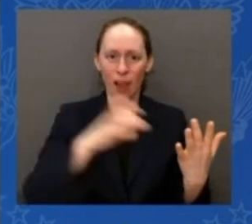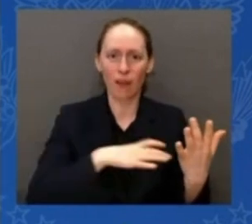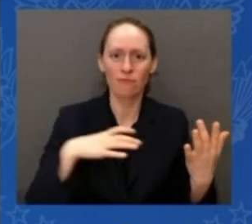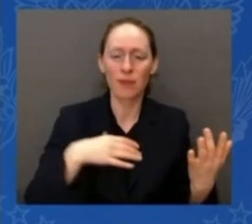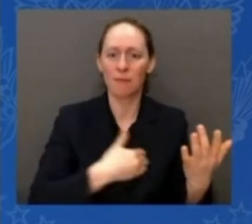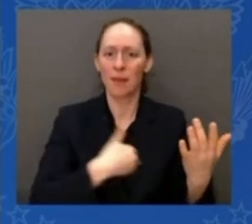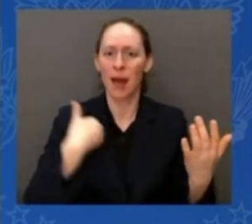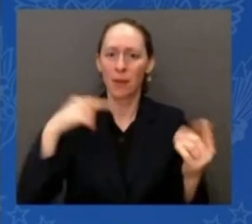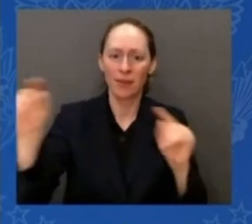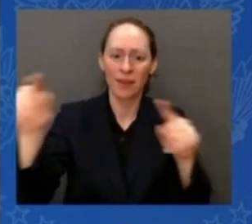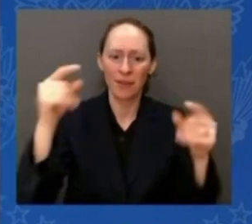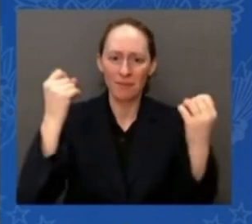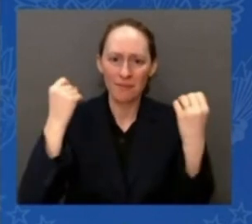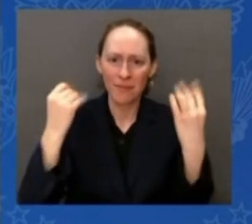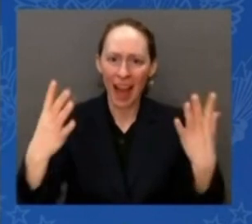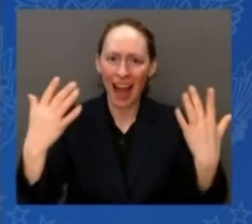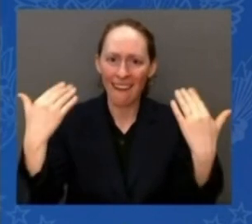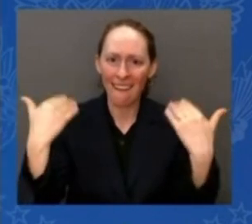in Baltimore